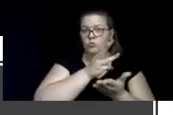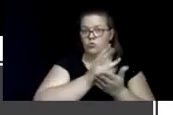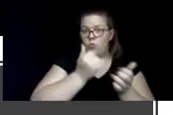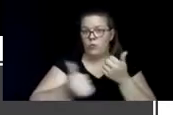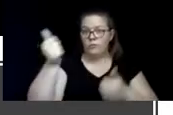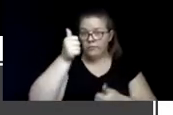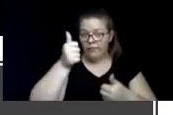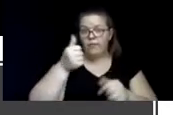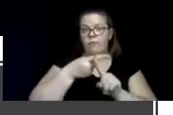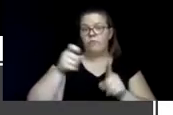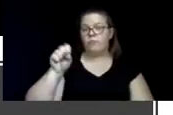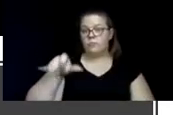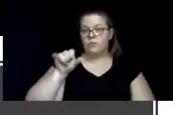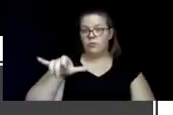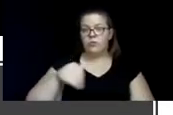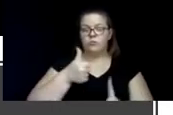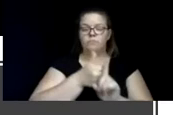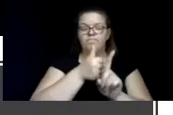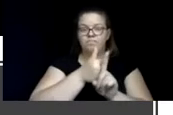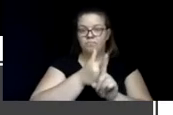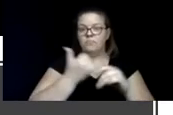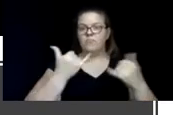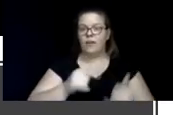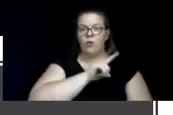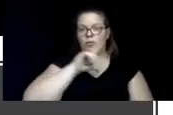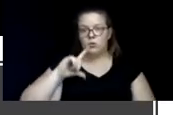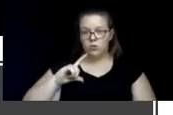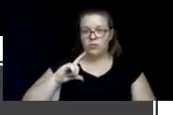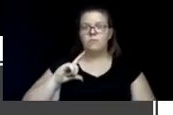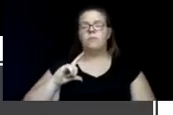Syracuse who is a legislative